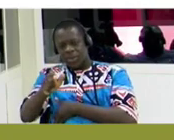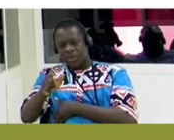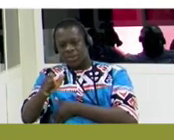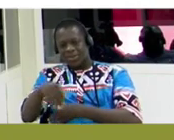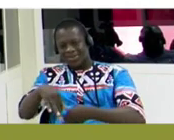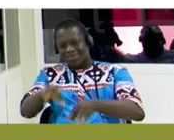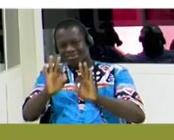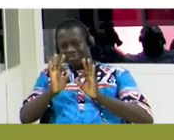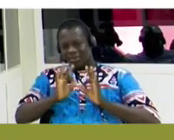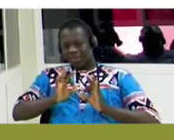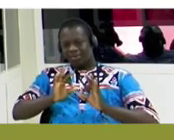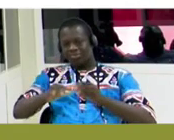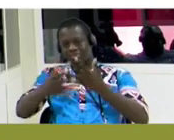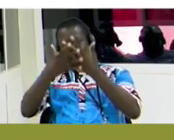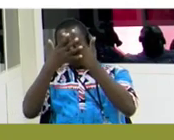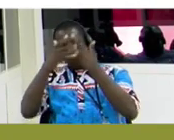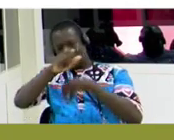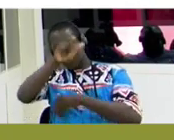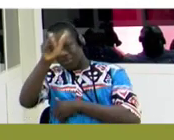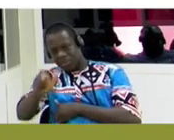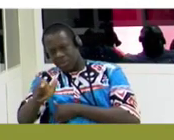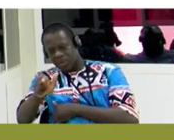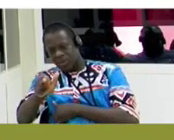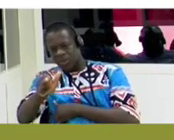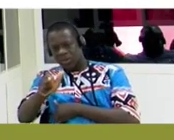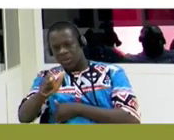anything about that?